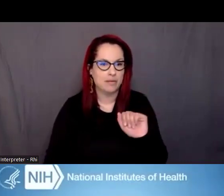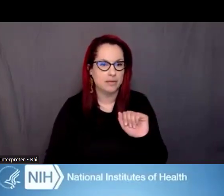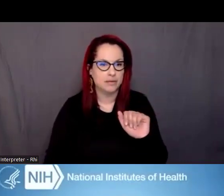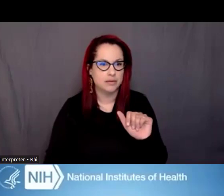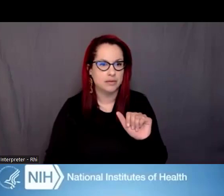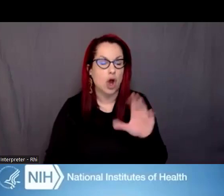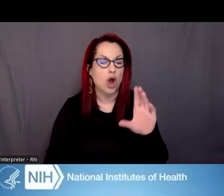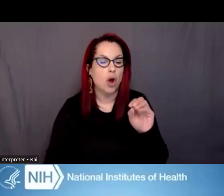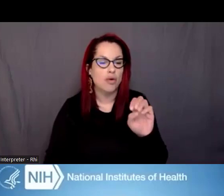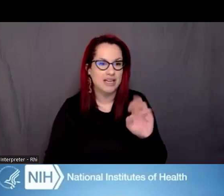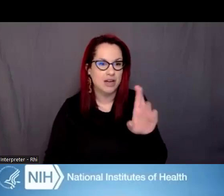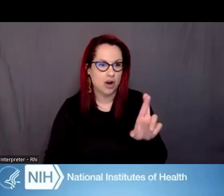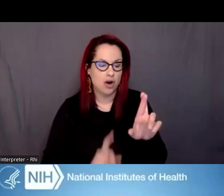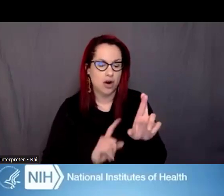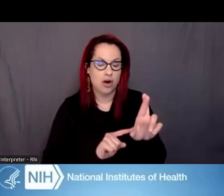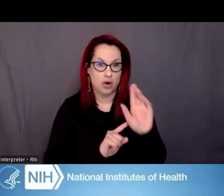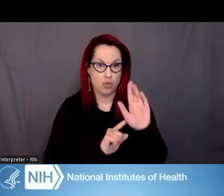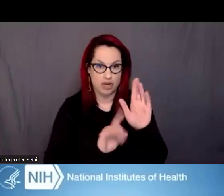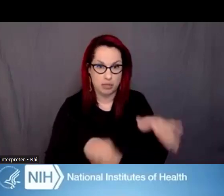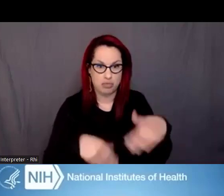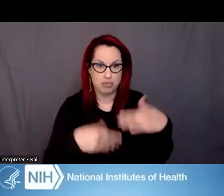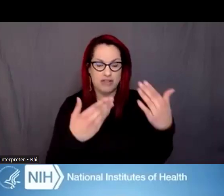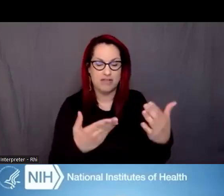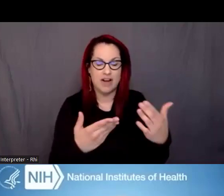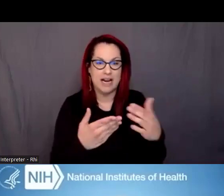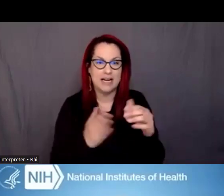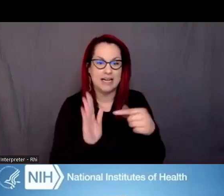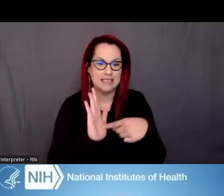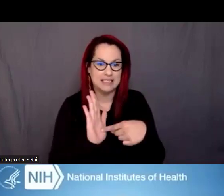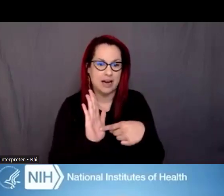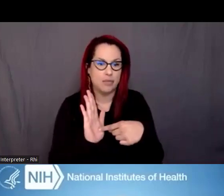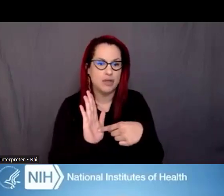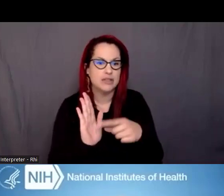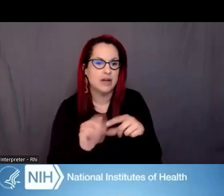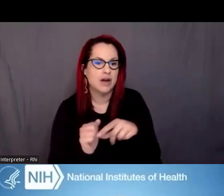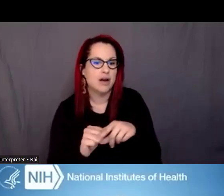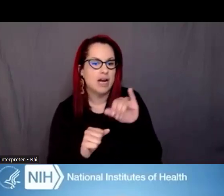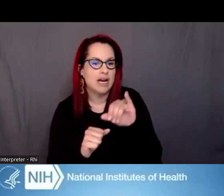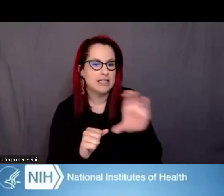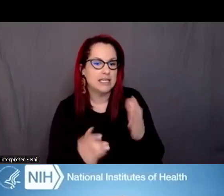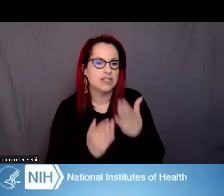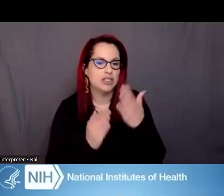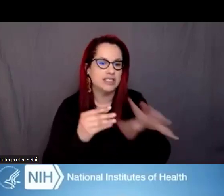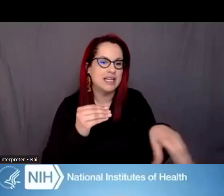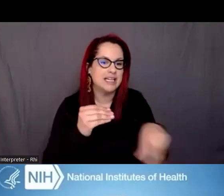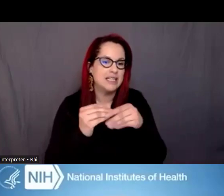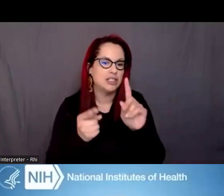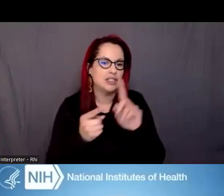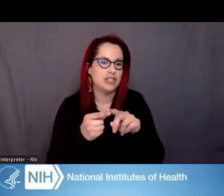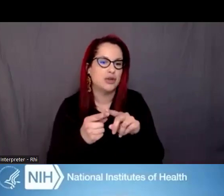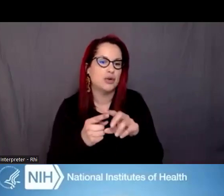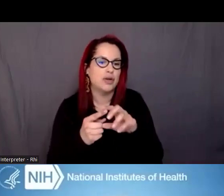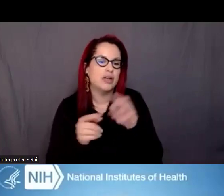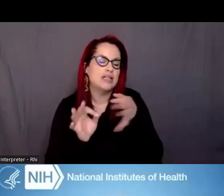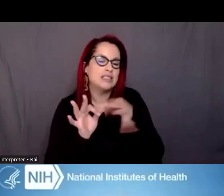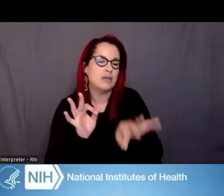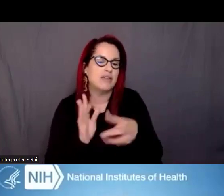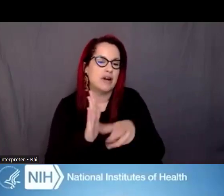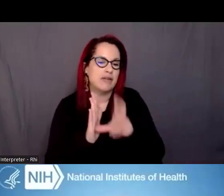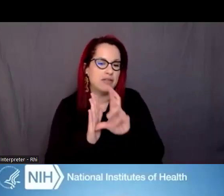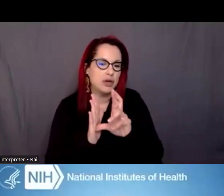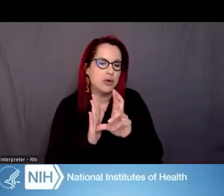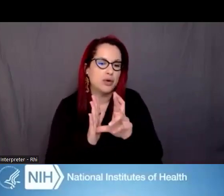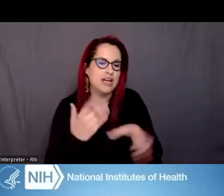OER provide examples of IC suggested additions to the simplified review criteria boilerplate language that would be considered acceptable to